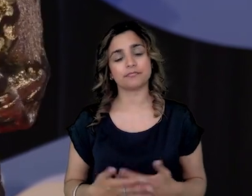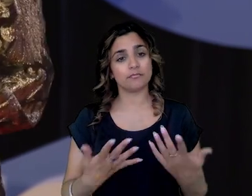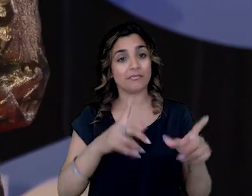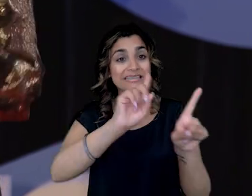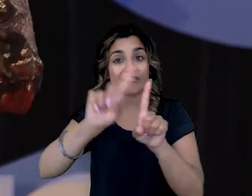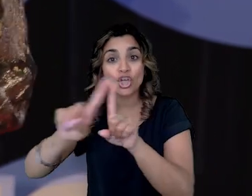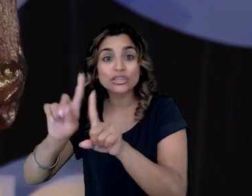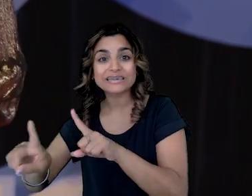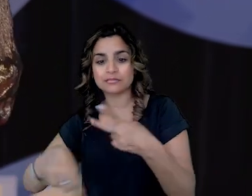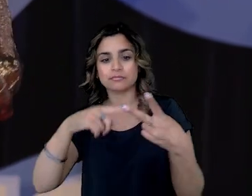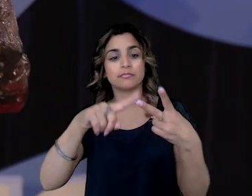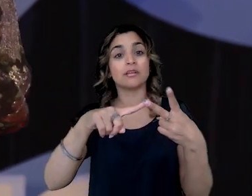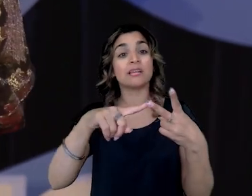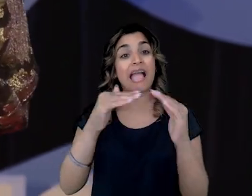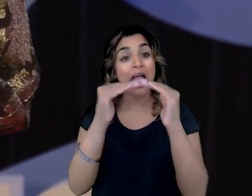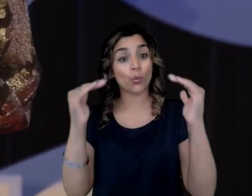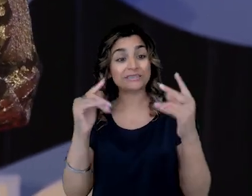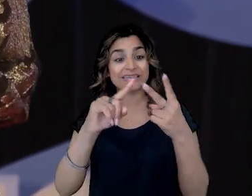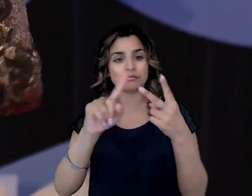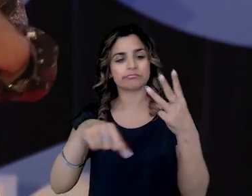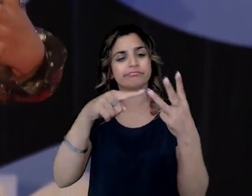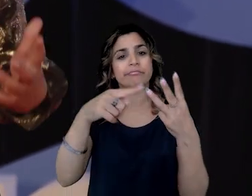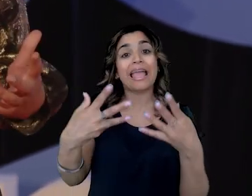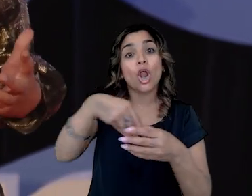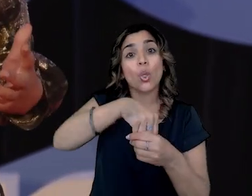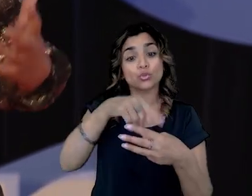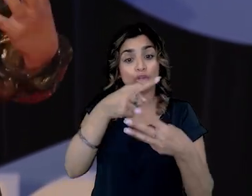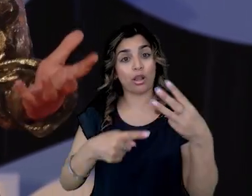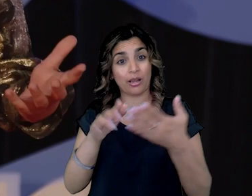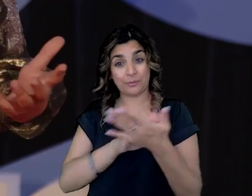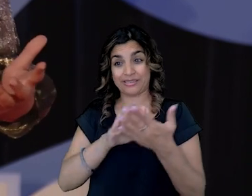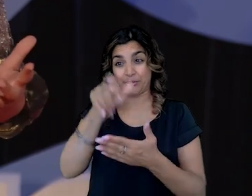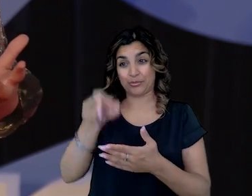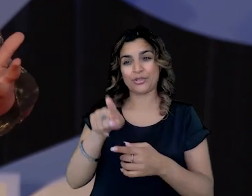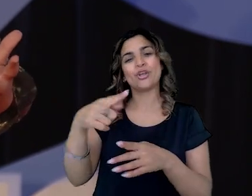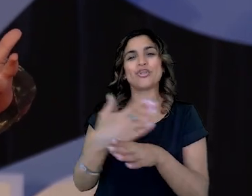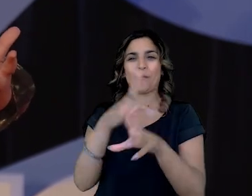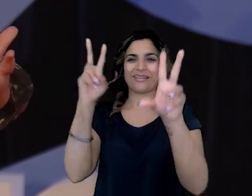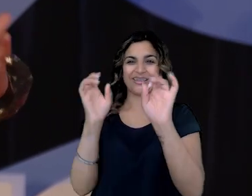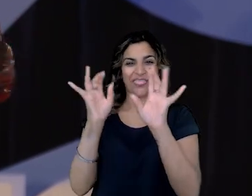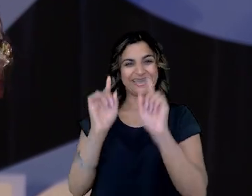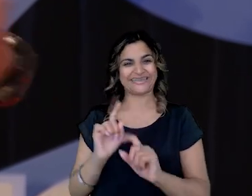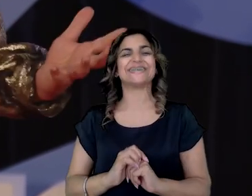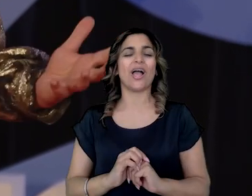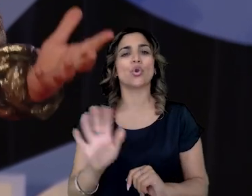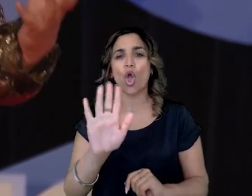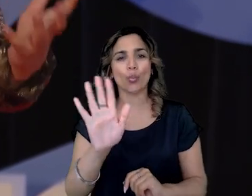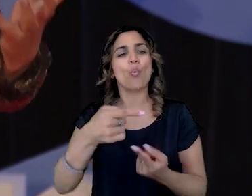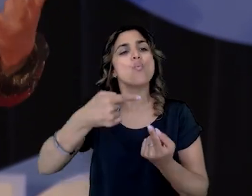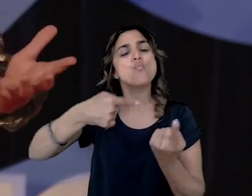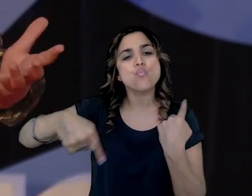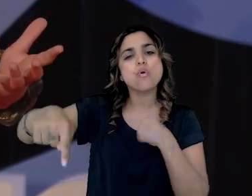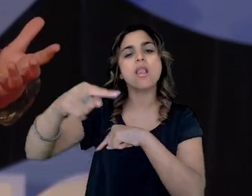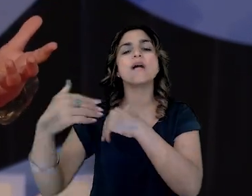diversity equity and inclusion aren't merely somebody's job title it's everybody's